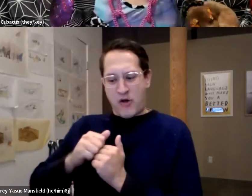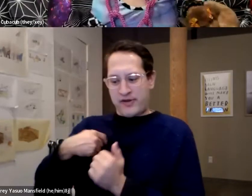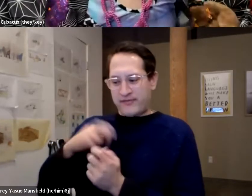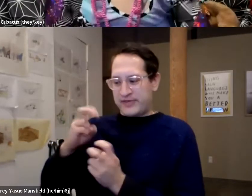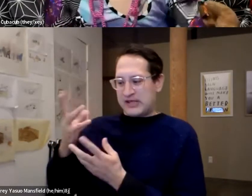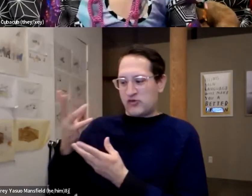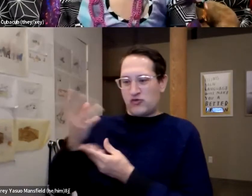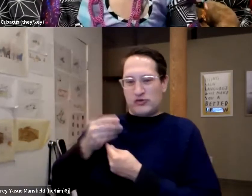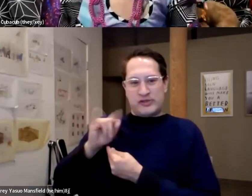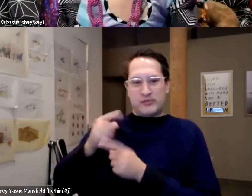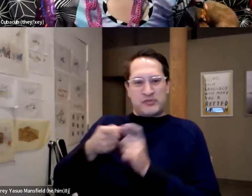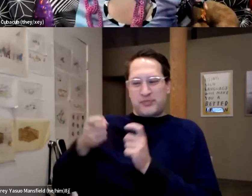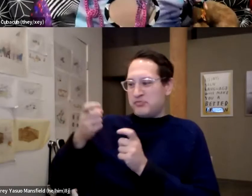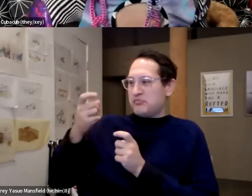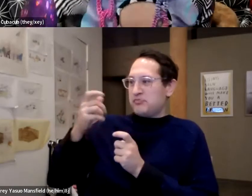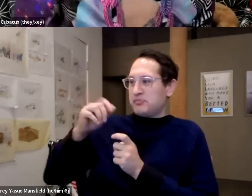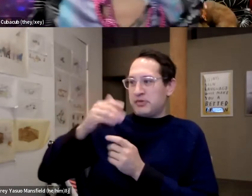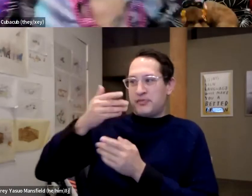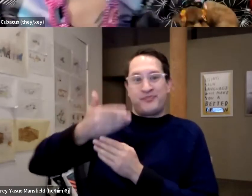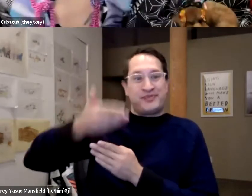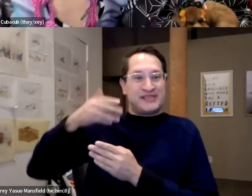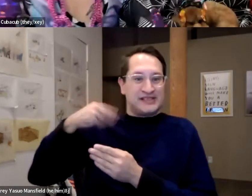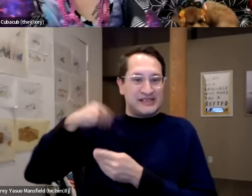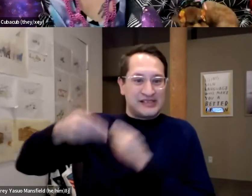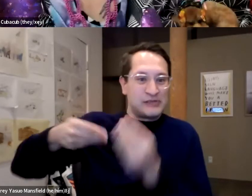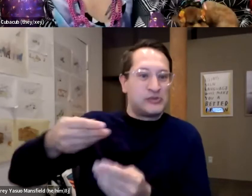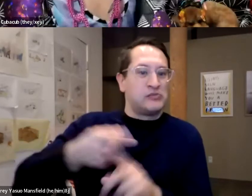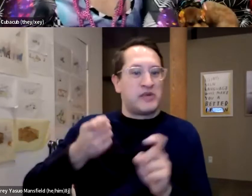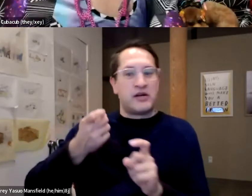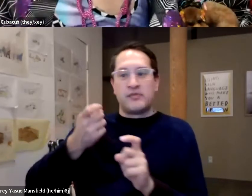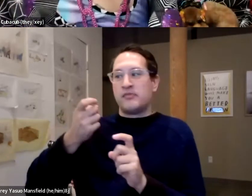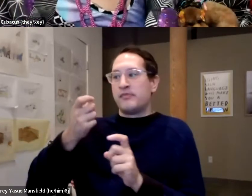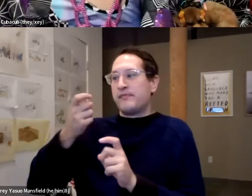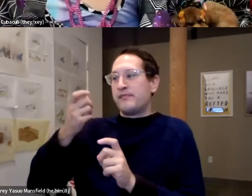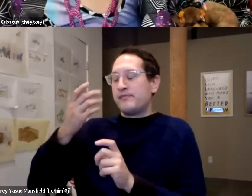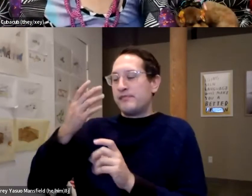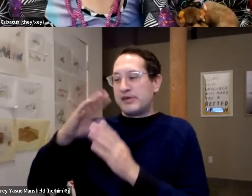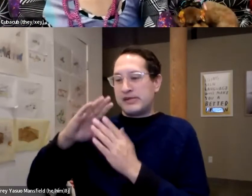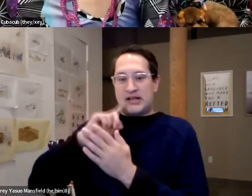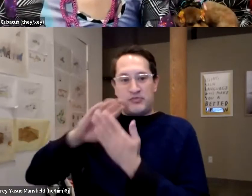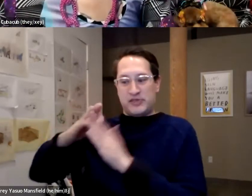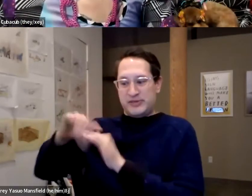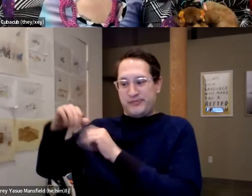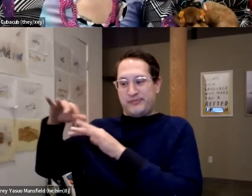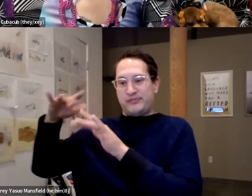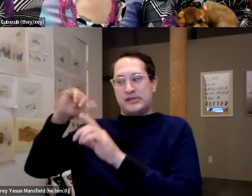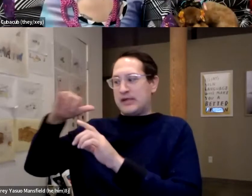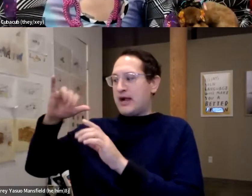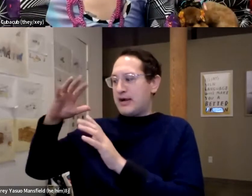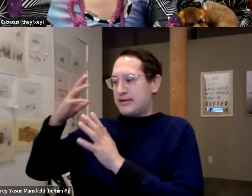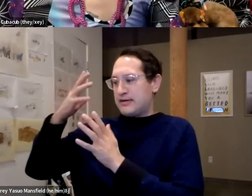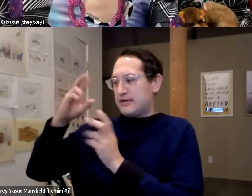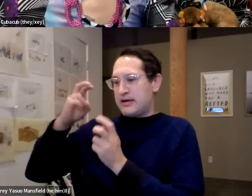of our deaf and disabled experiences, and how we can, you know, receive it from past generations, how it